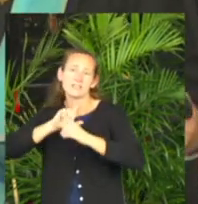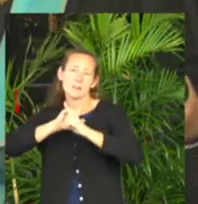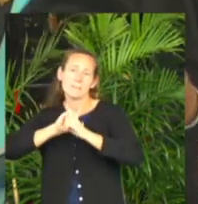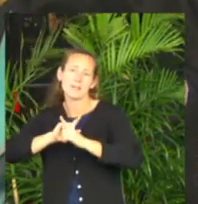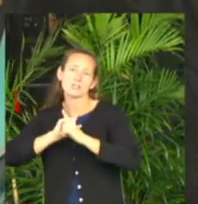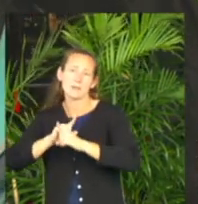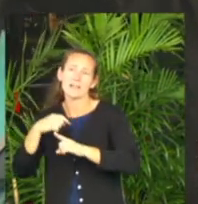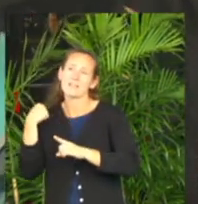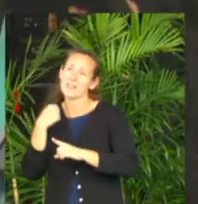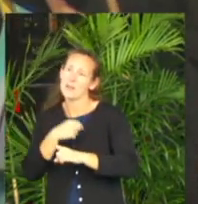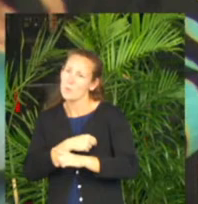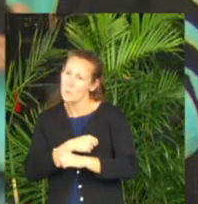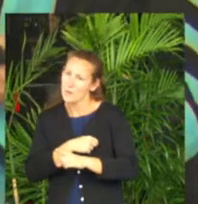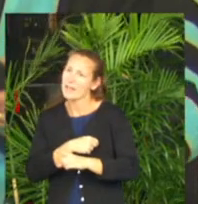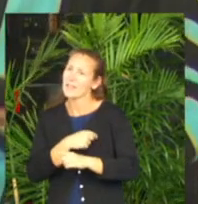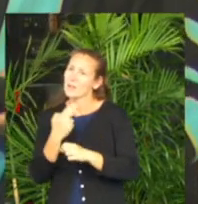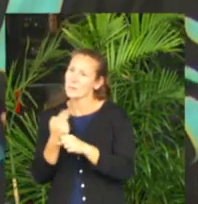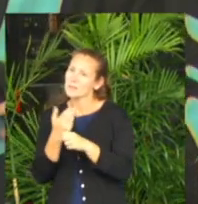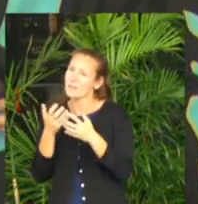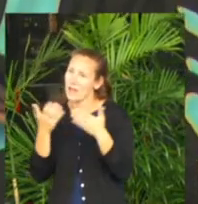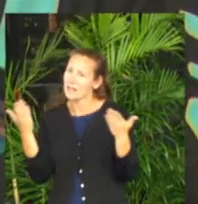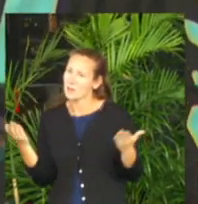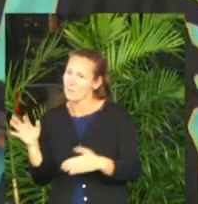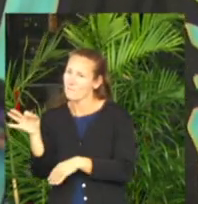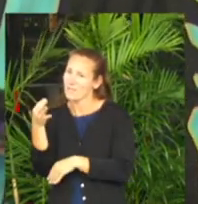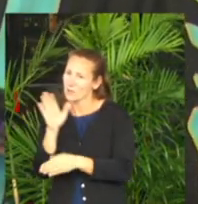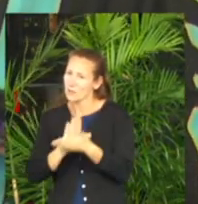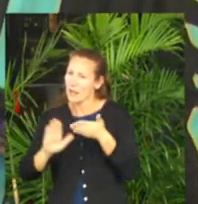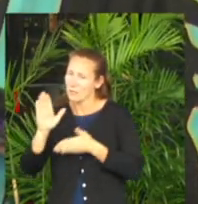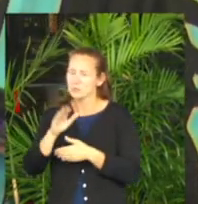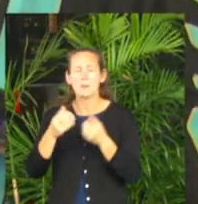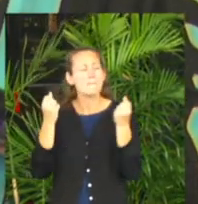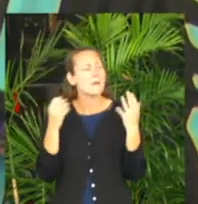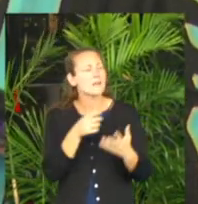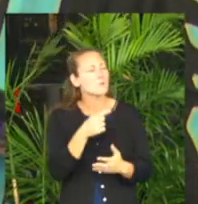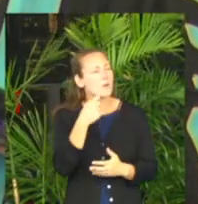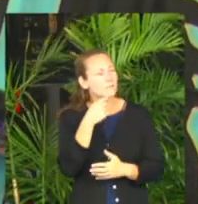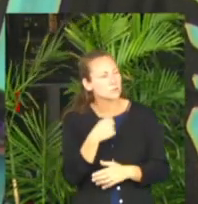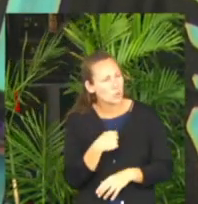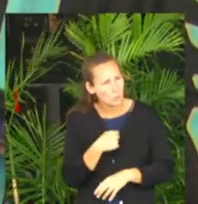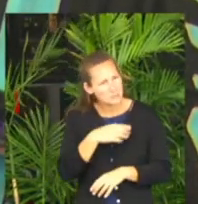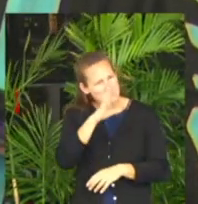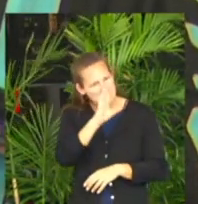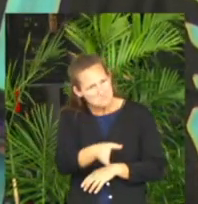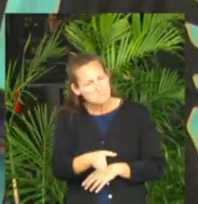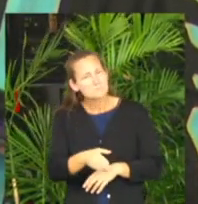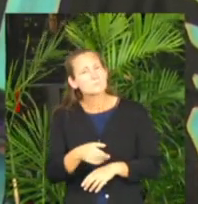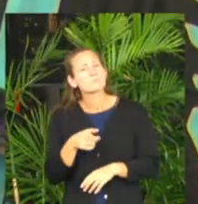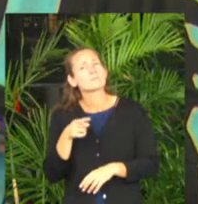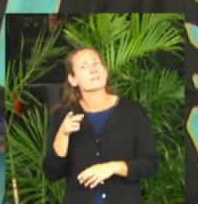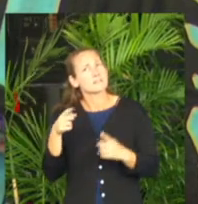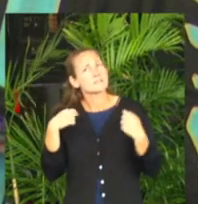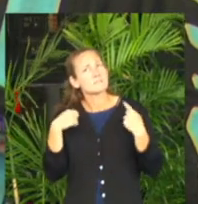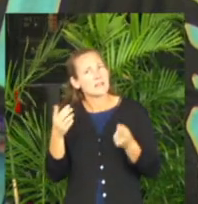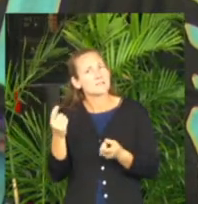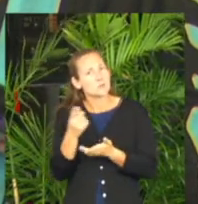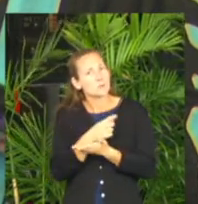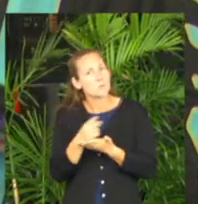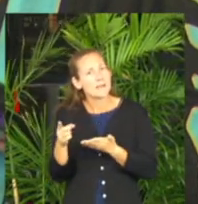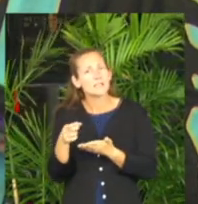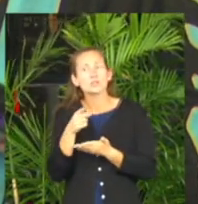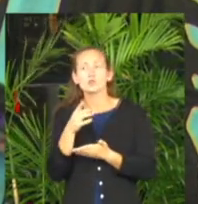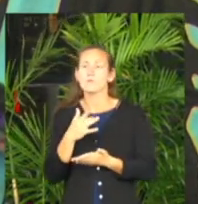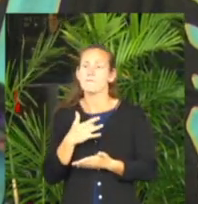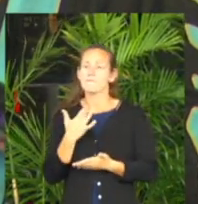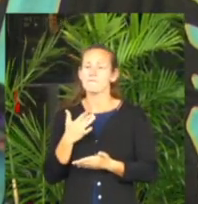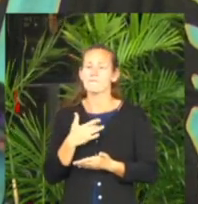defines Flagler College. Many of you have told me, in no uncertain terms, that these past few weeks, you have